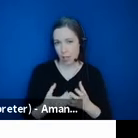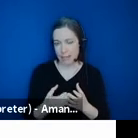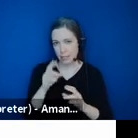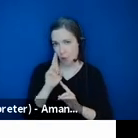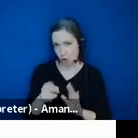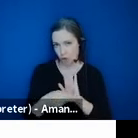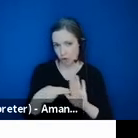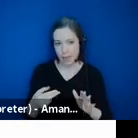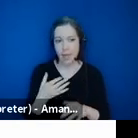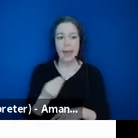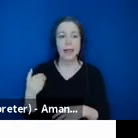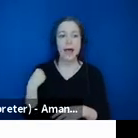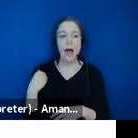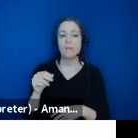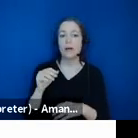to have that honors.